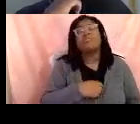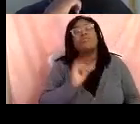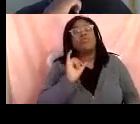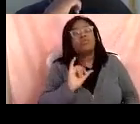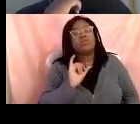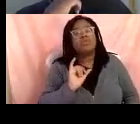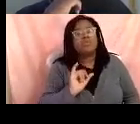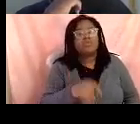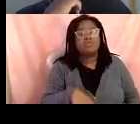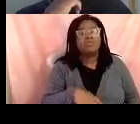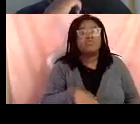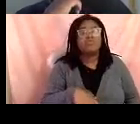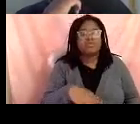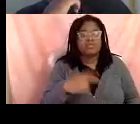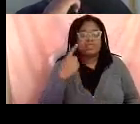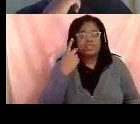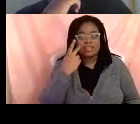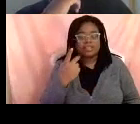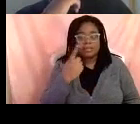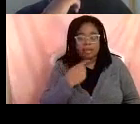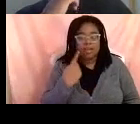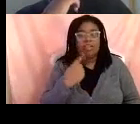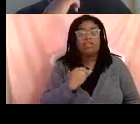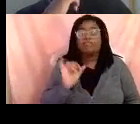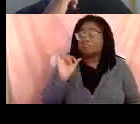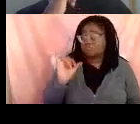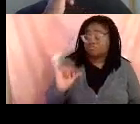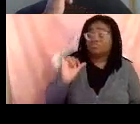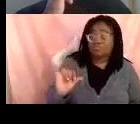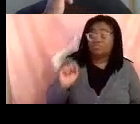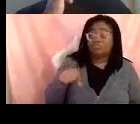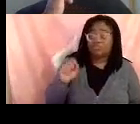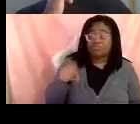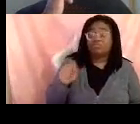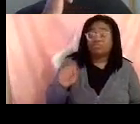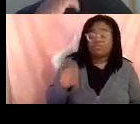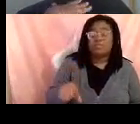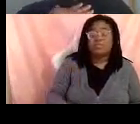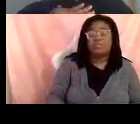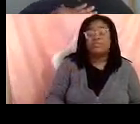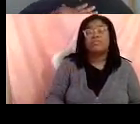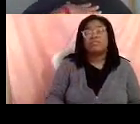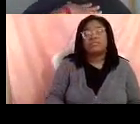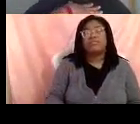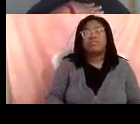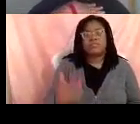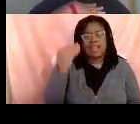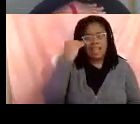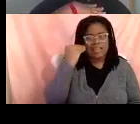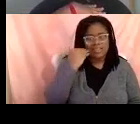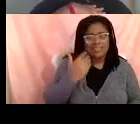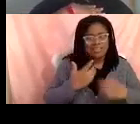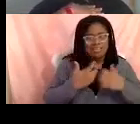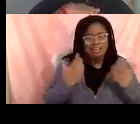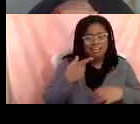Yeah. In the open mouth. Yeah. Mm-hmm. Yeah. Yeah. Lots of heads actually in this